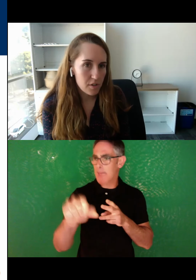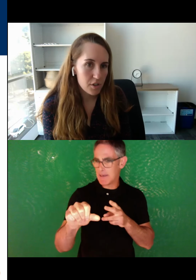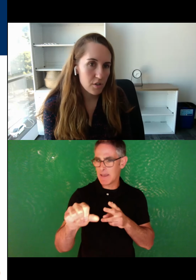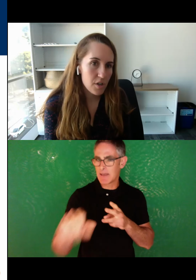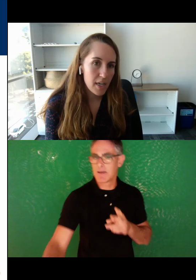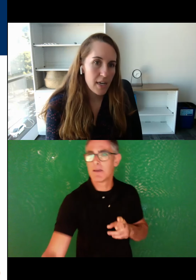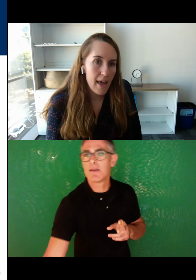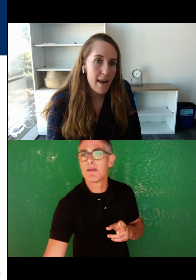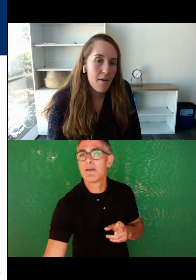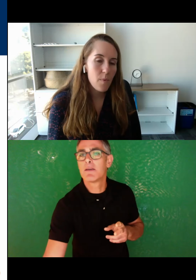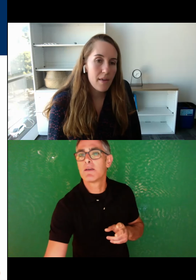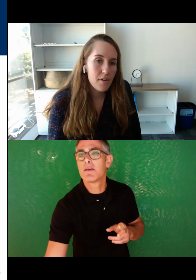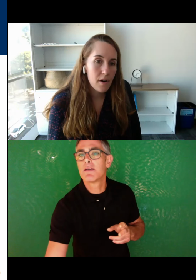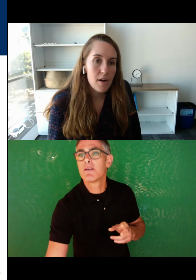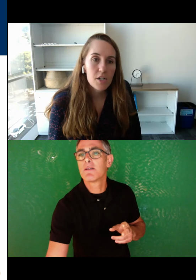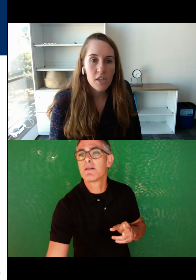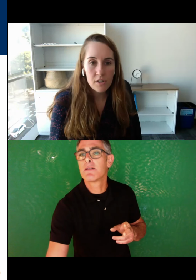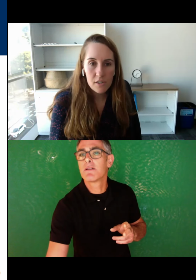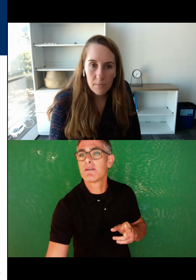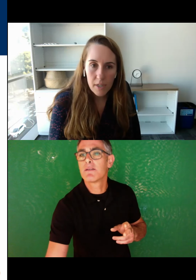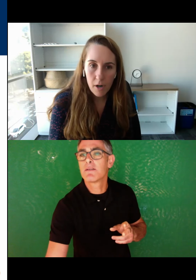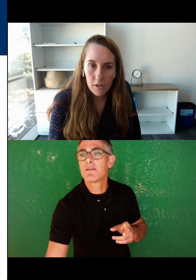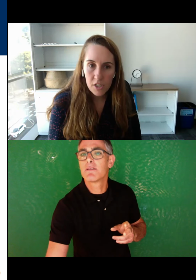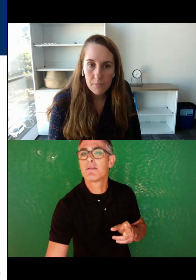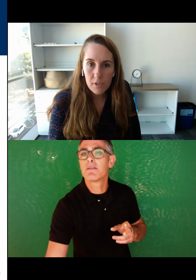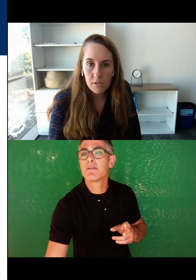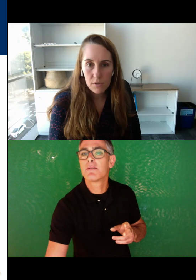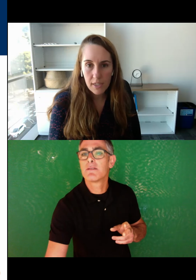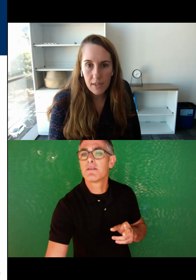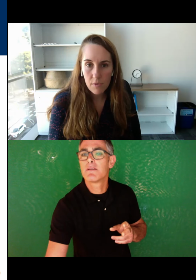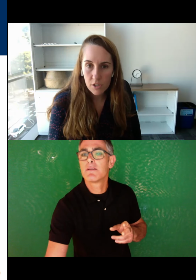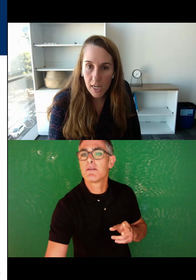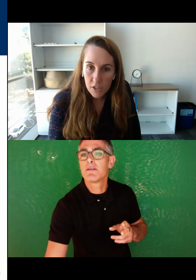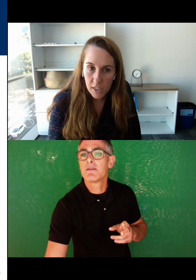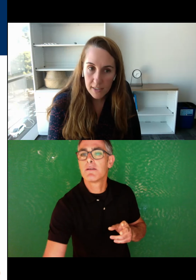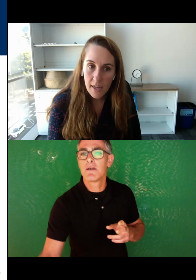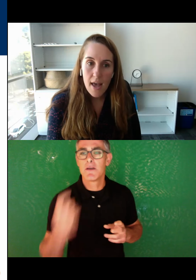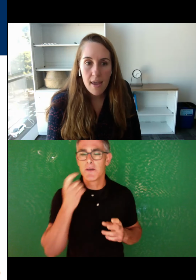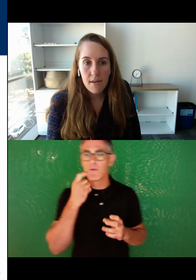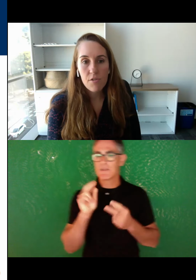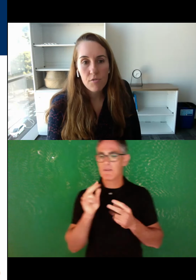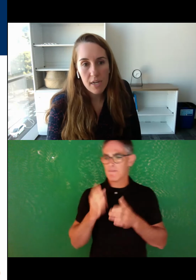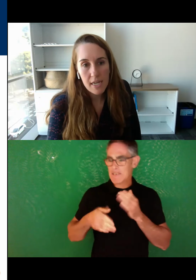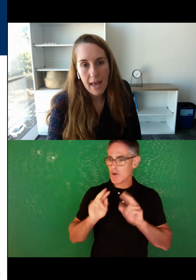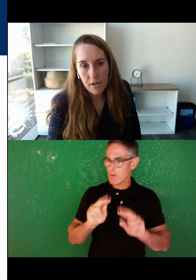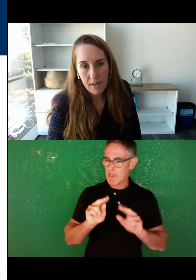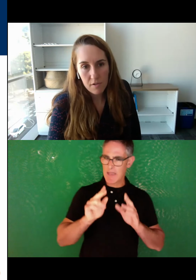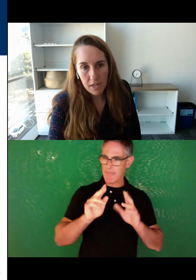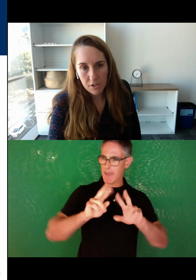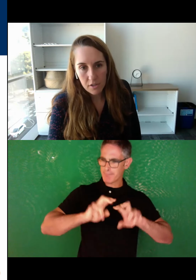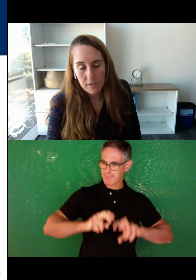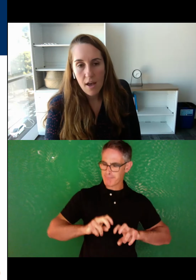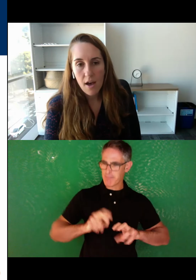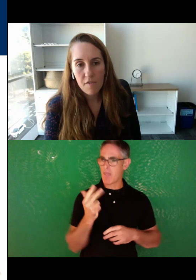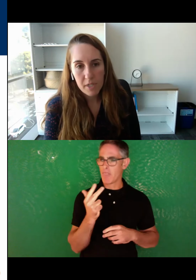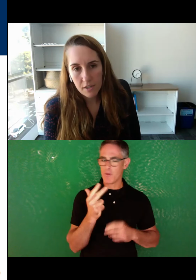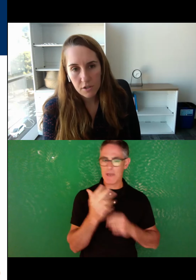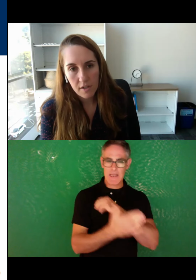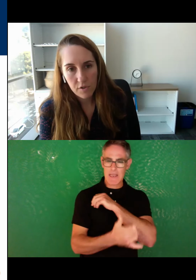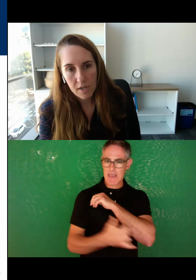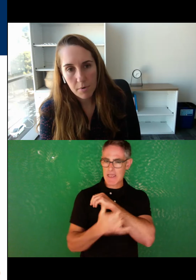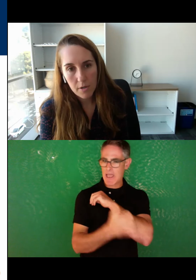of research looking at whether changes in AAA partnerships were associated with changes in 3 county level measures